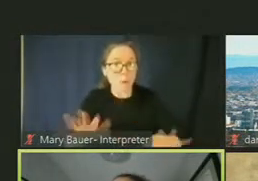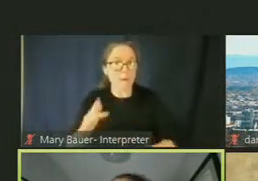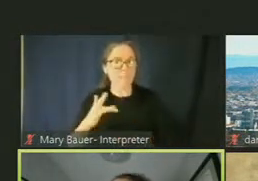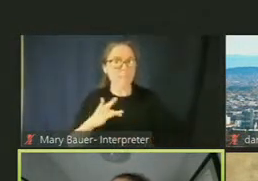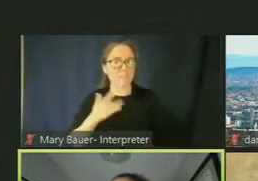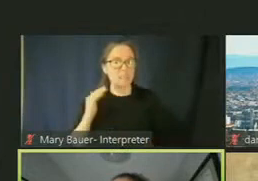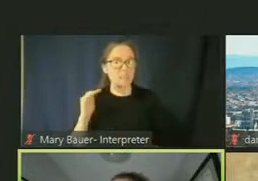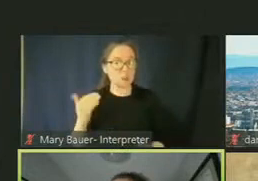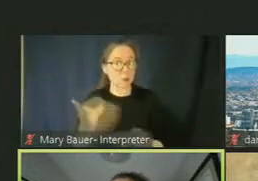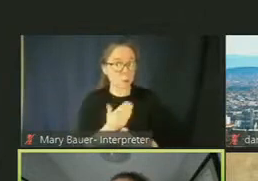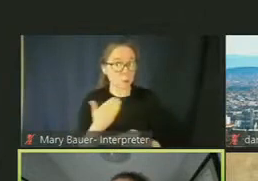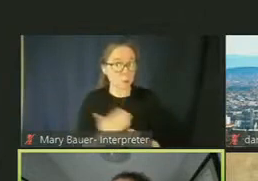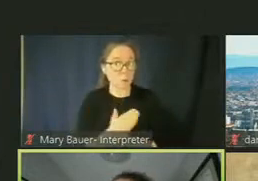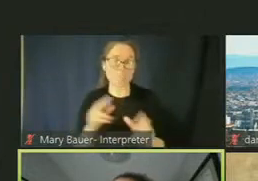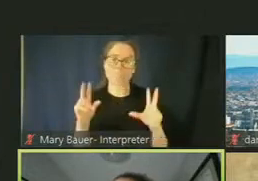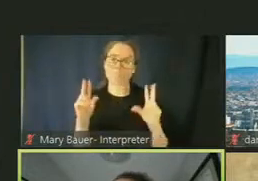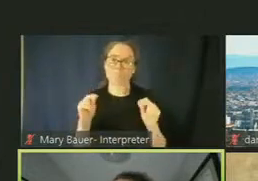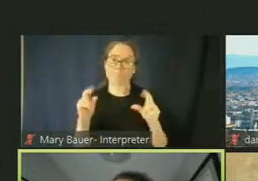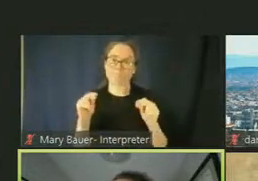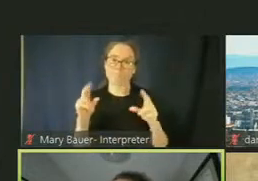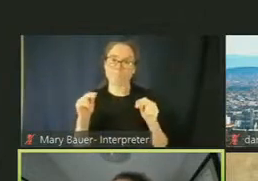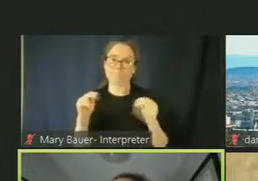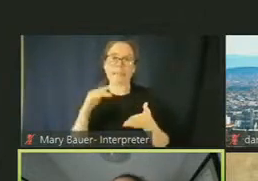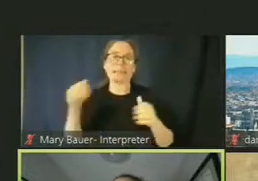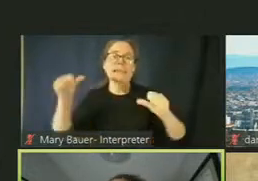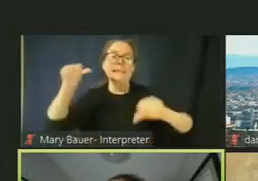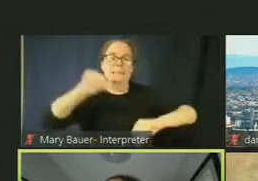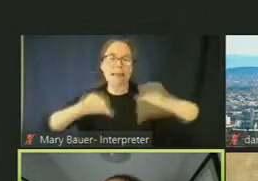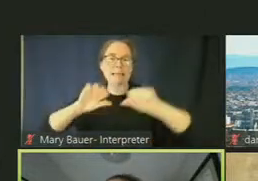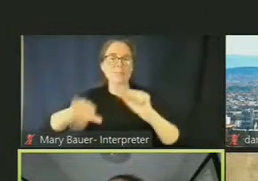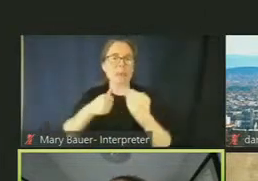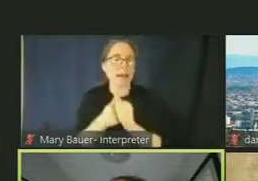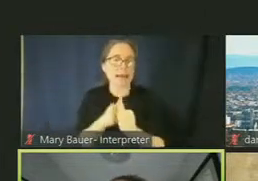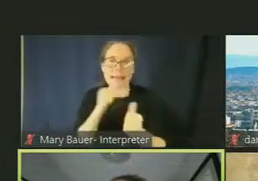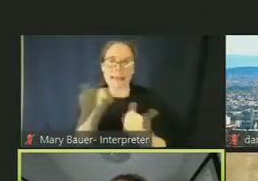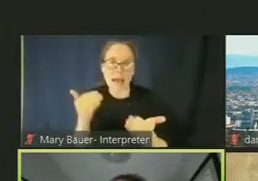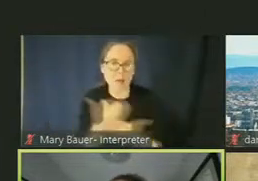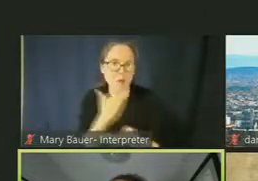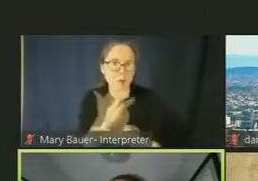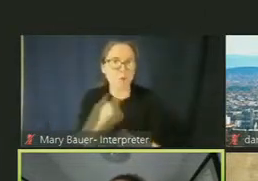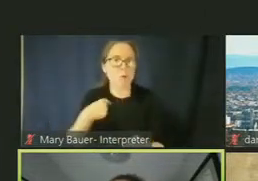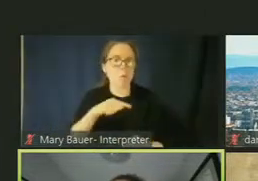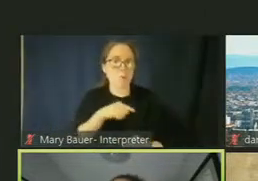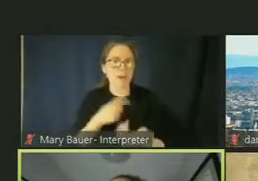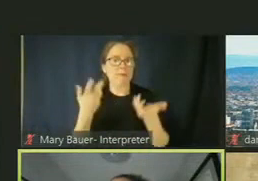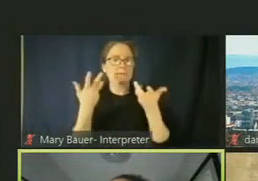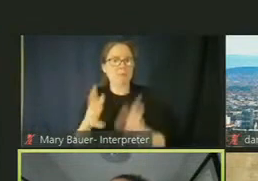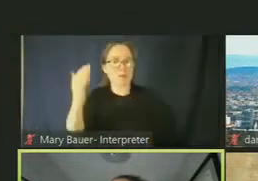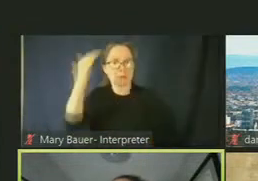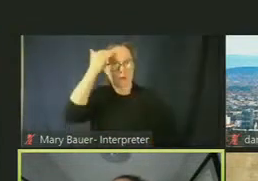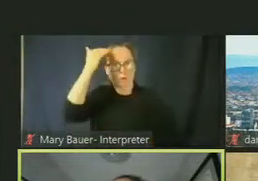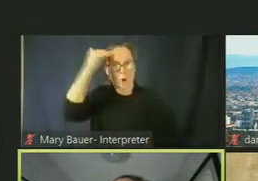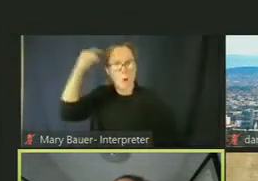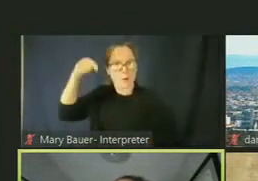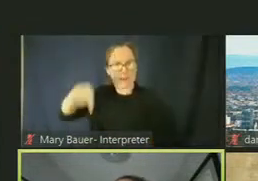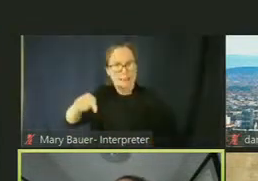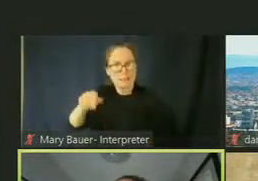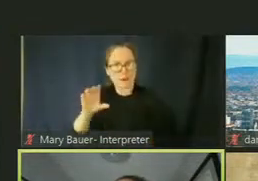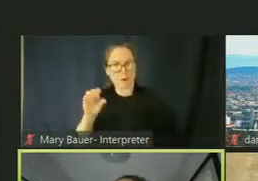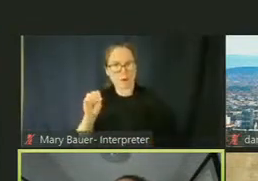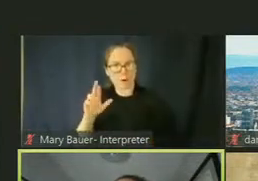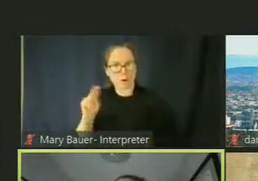it certainly is not new in terms of the science and what we have been thinking of prior to the pandemic, thus being able to